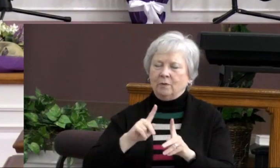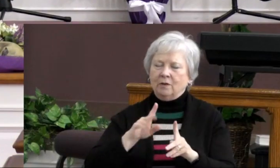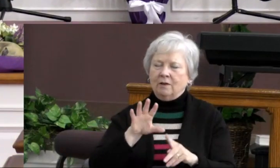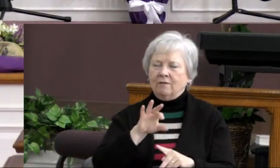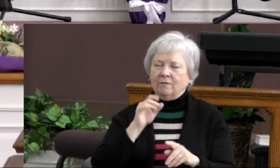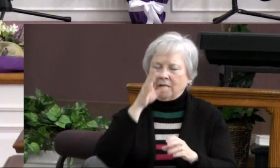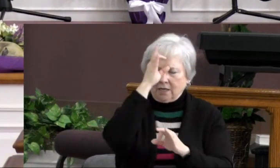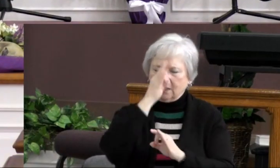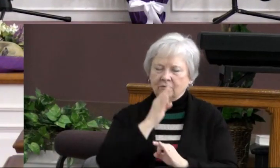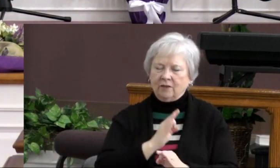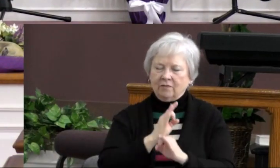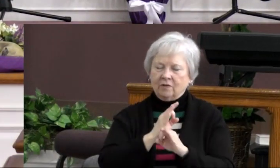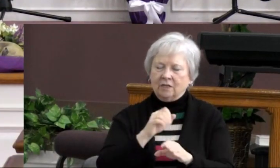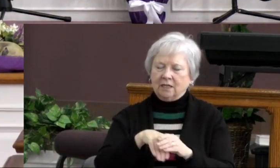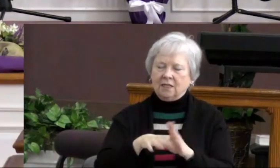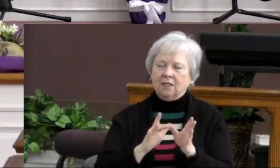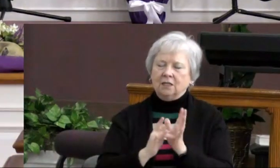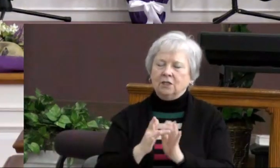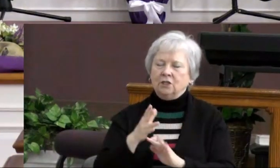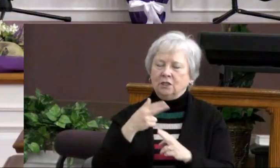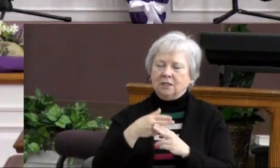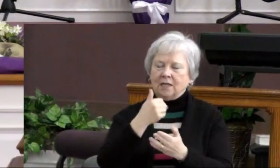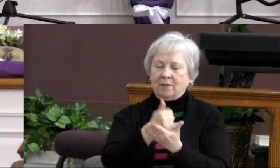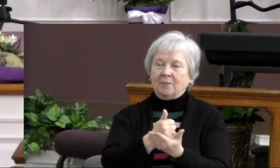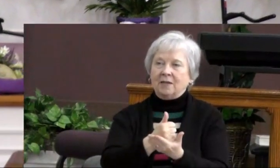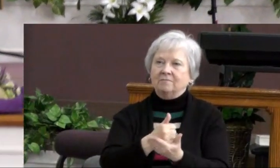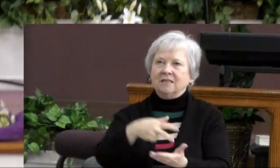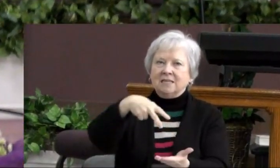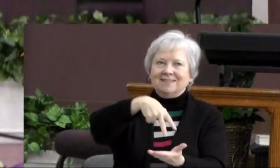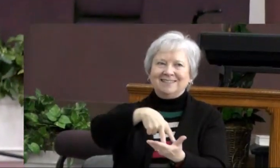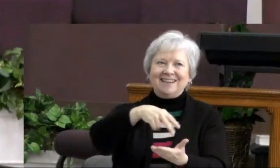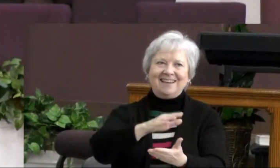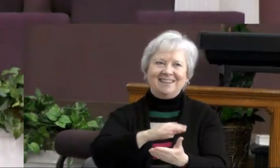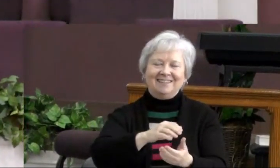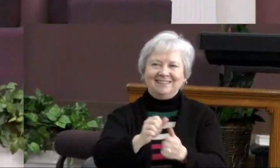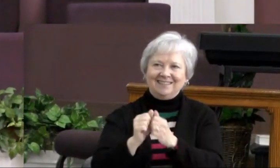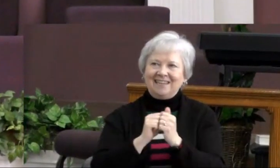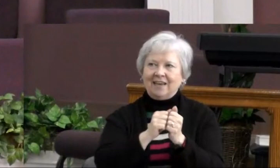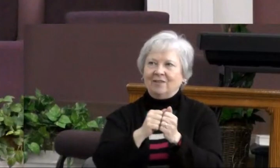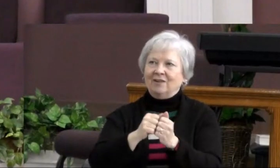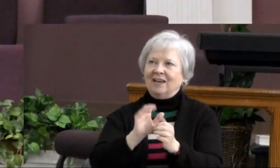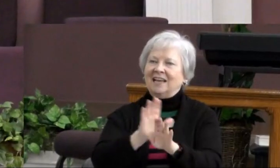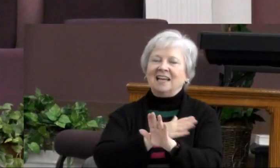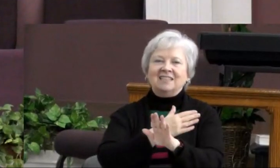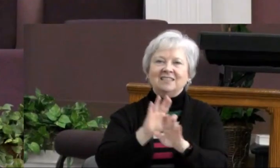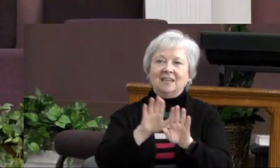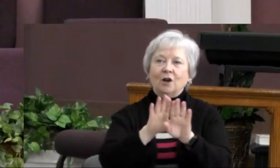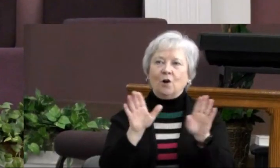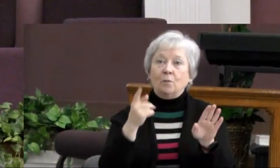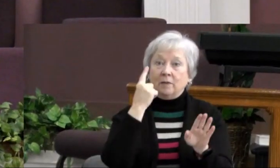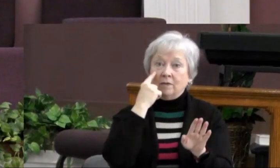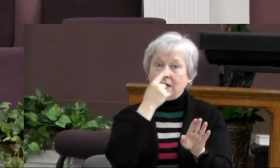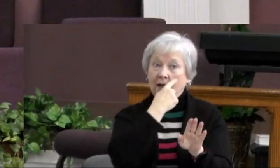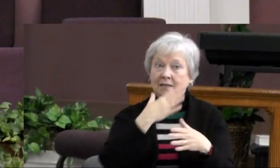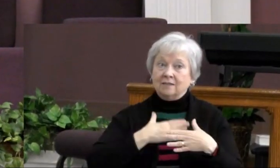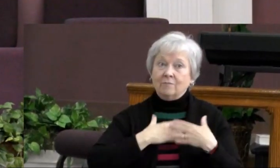name. Amen. Mike? Yeah. Let's stand together as we sing, "Open the Eyes of My Heart."